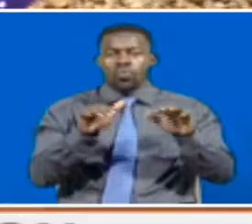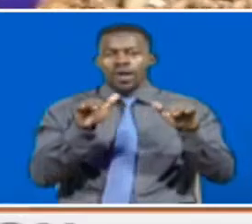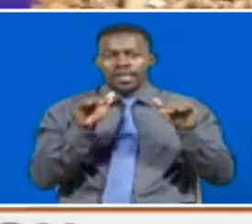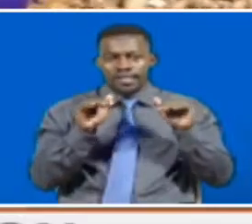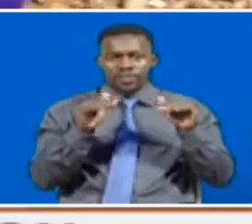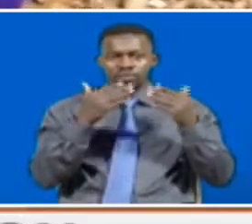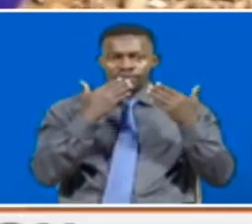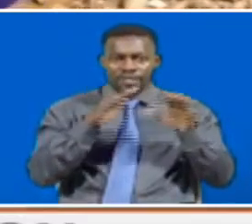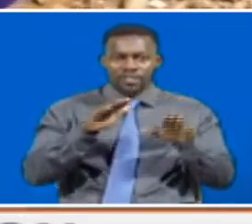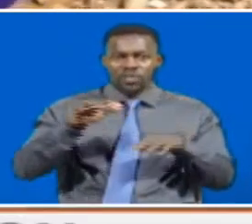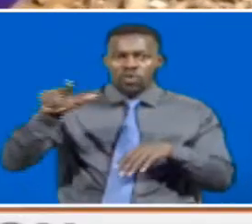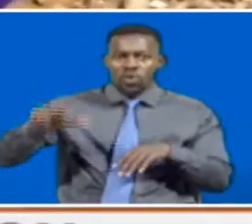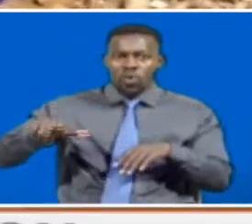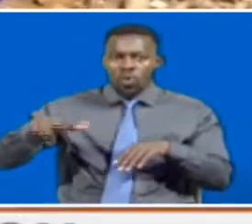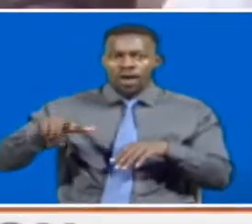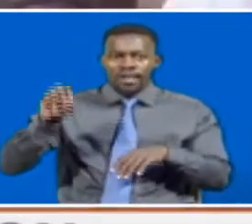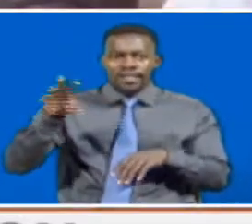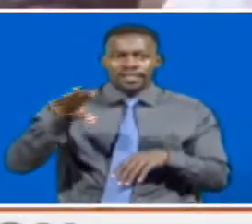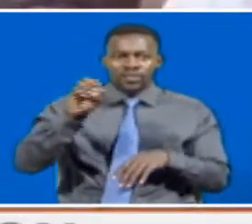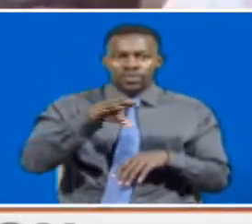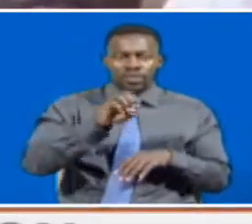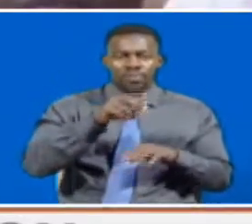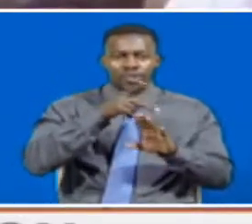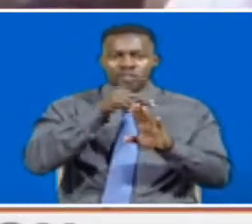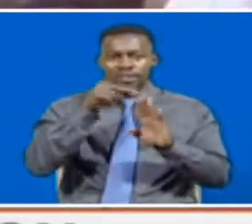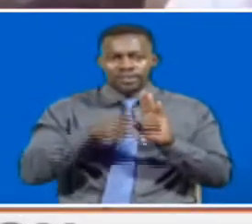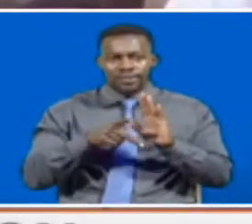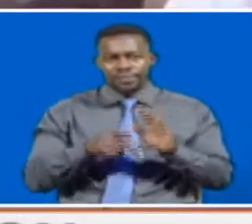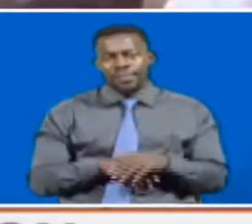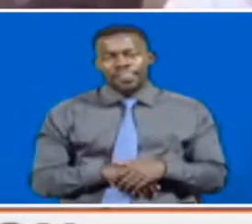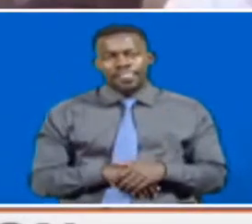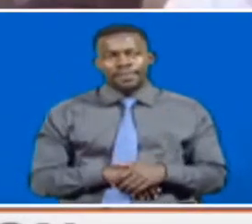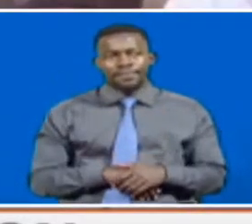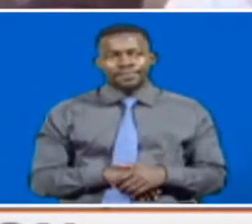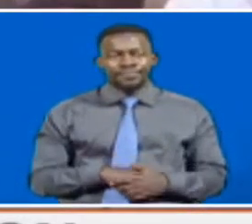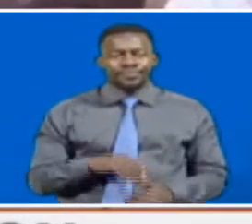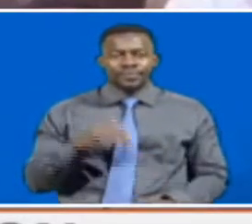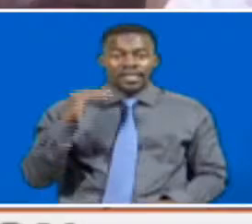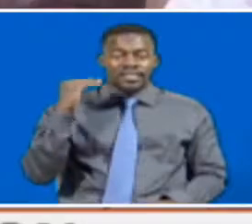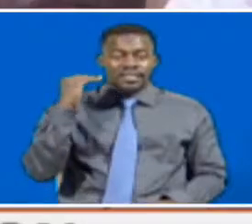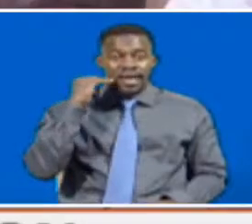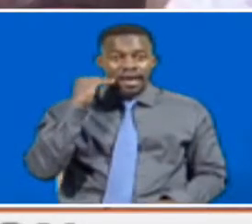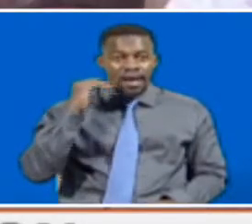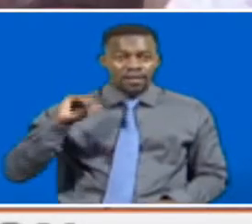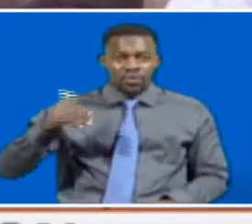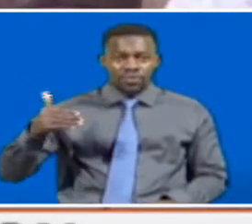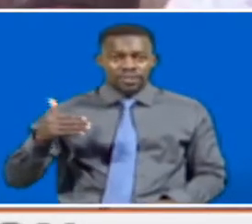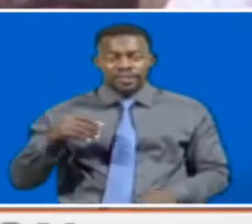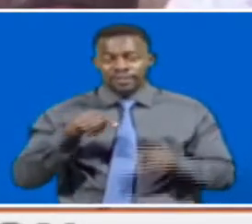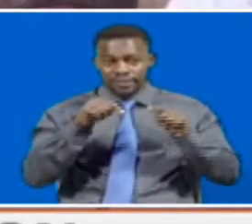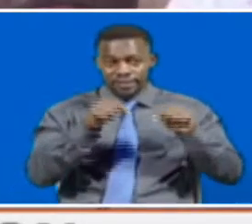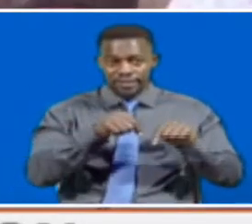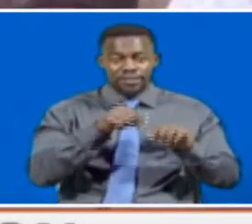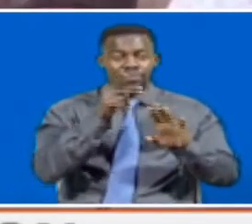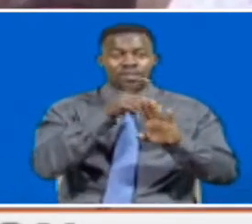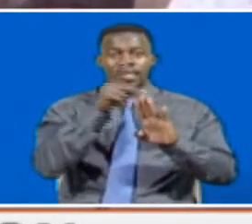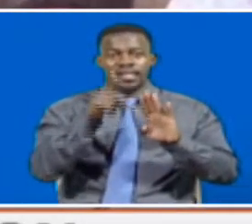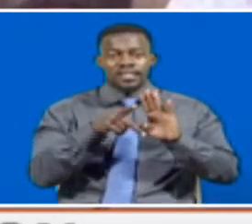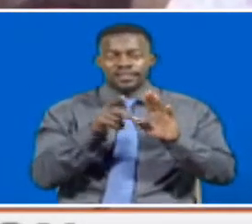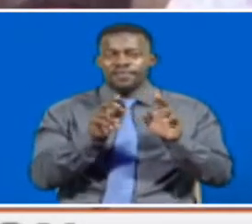the Lower Nzoia irrigation project. For Siaya, this is a transformative project